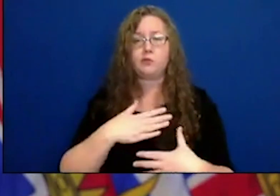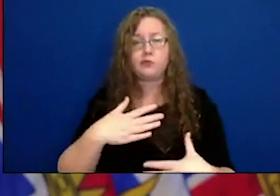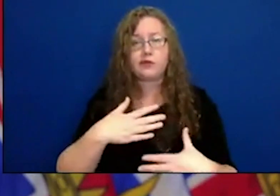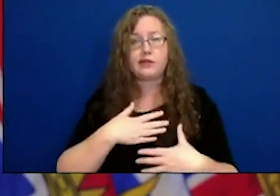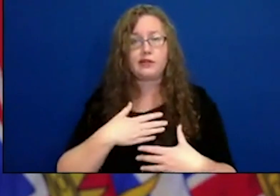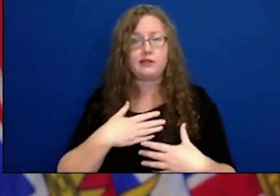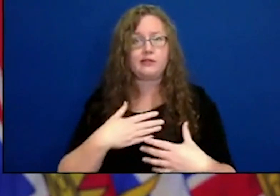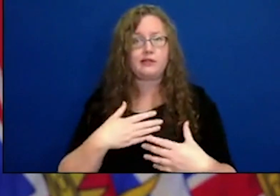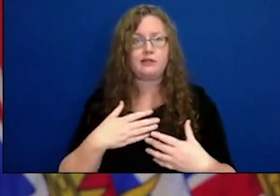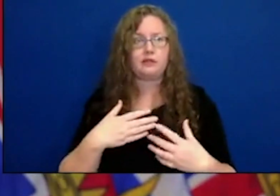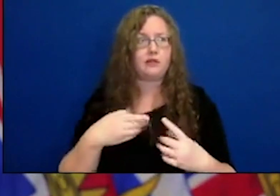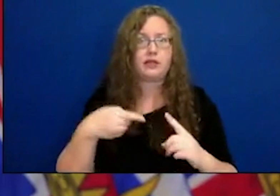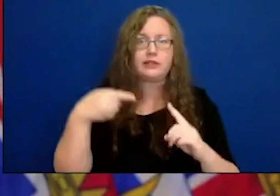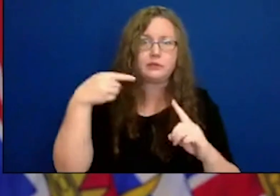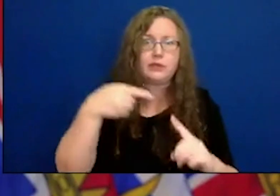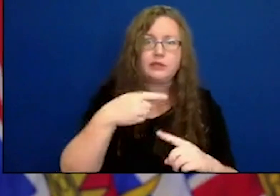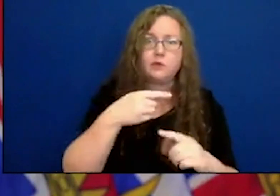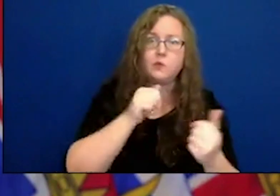or